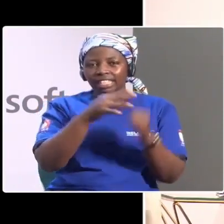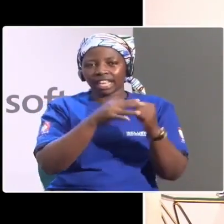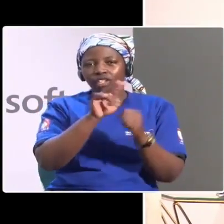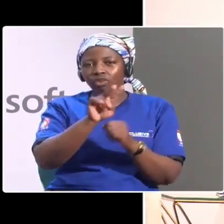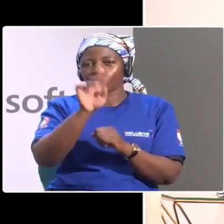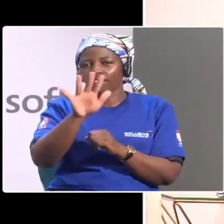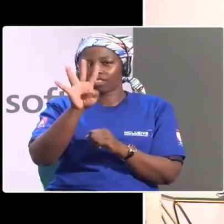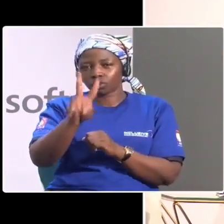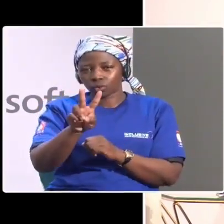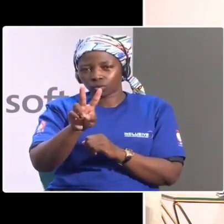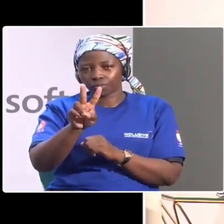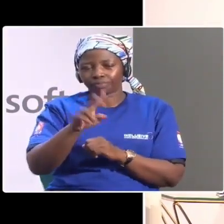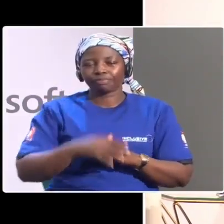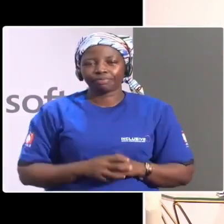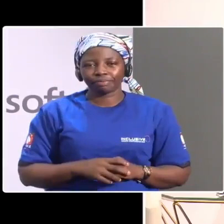KS2952